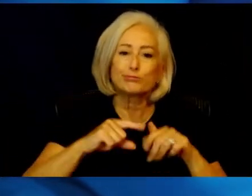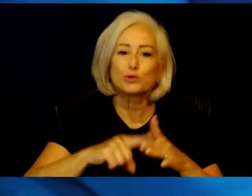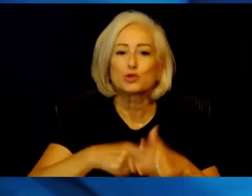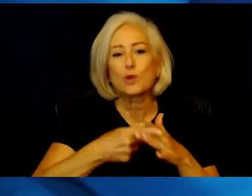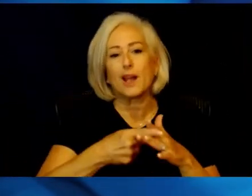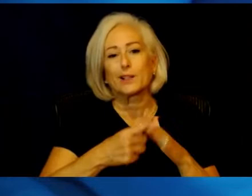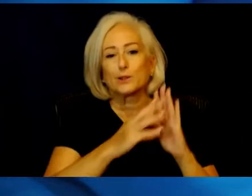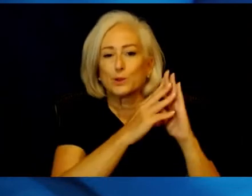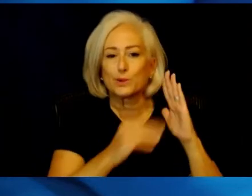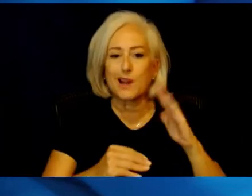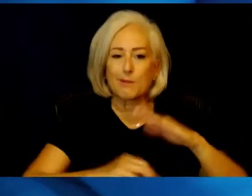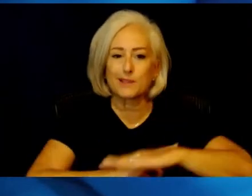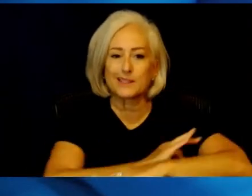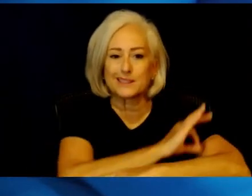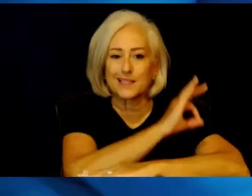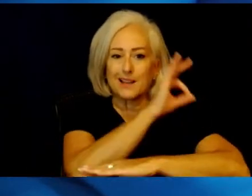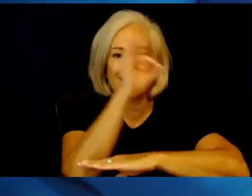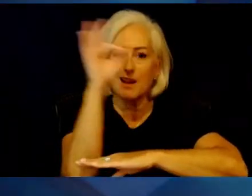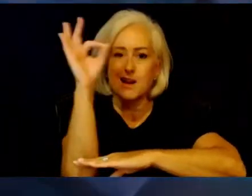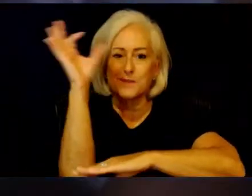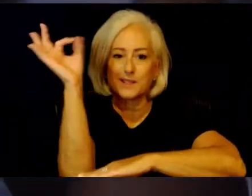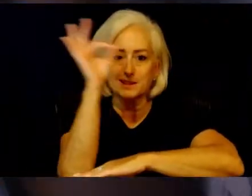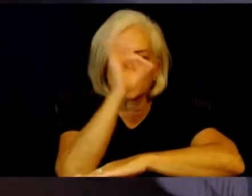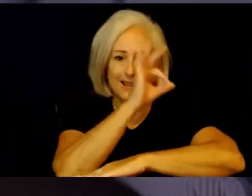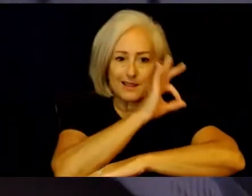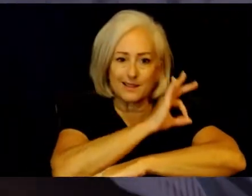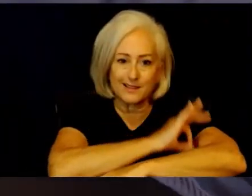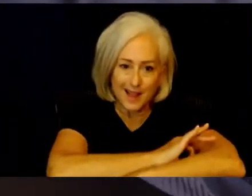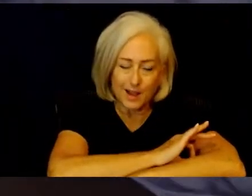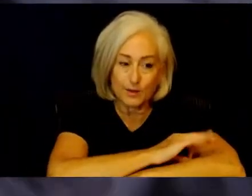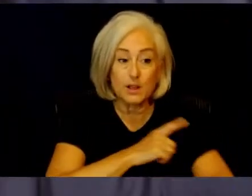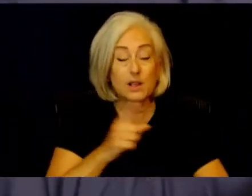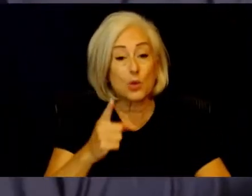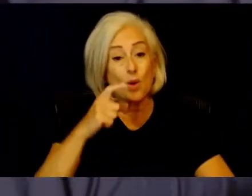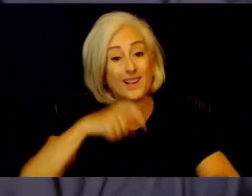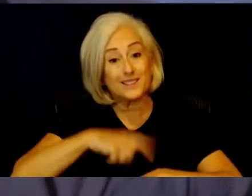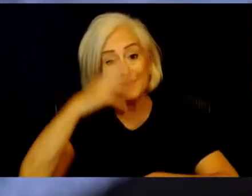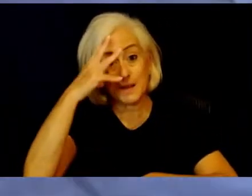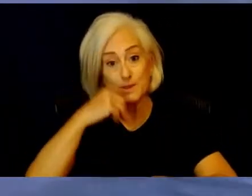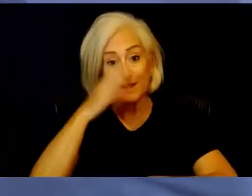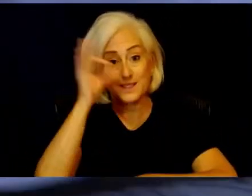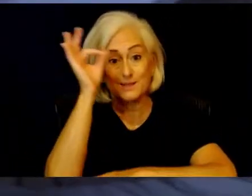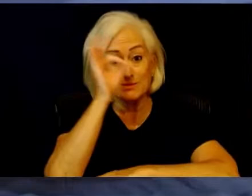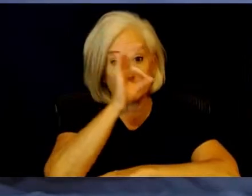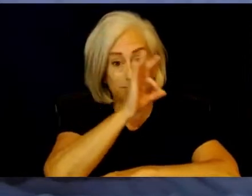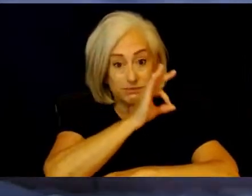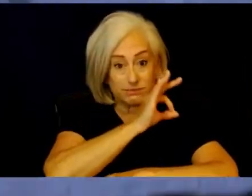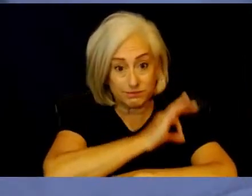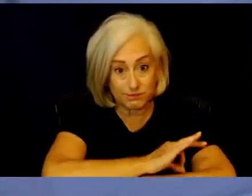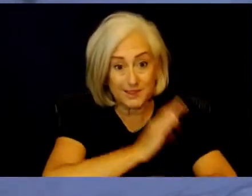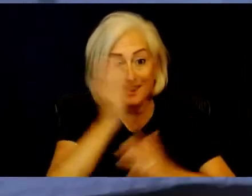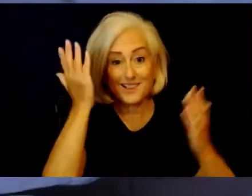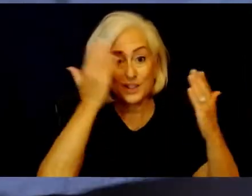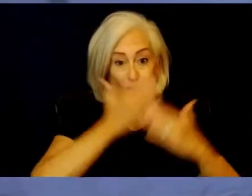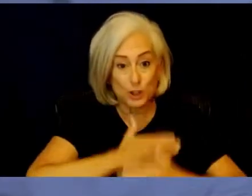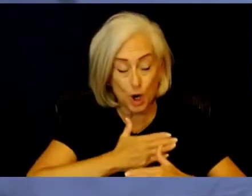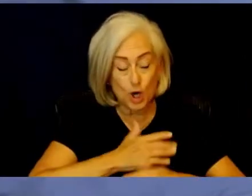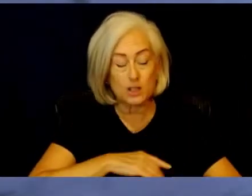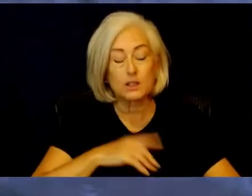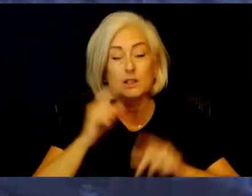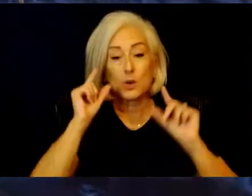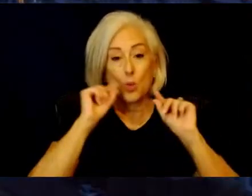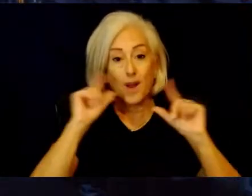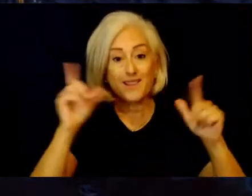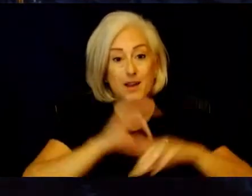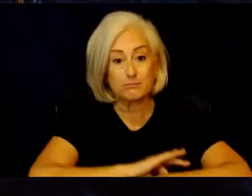When you have a sunrise, you wake up, light's bright. When you try to do that, it takes a couple weeks after the schools open up, but the sleep syncs very